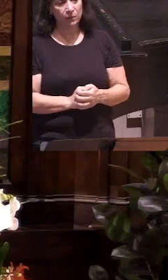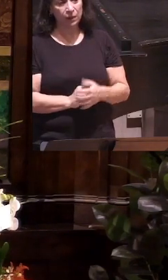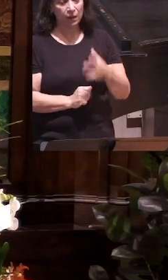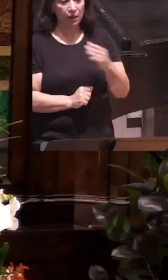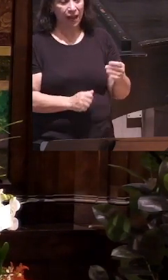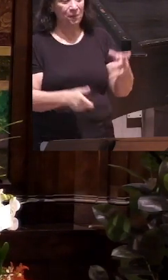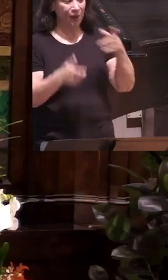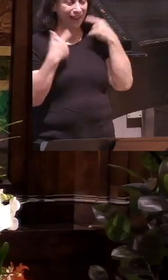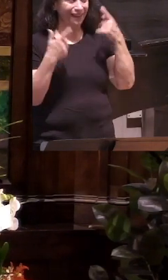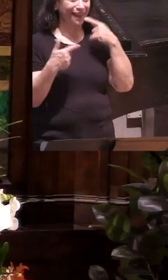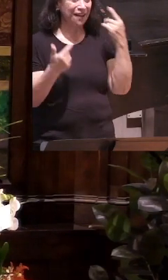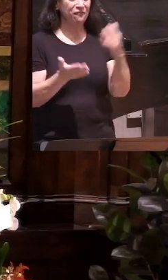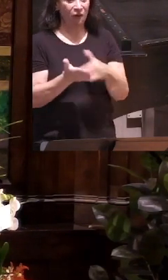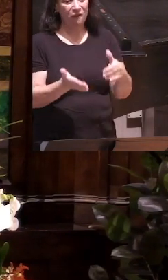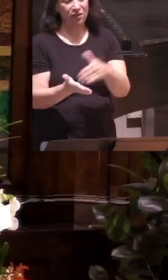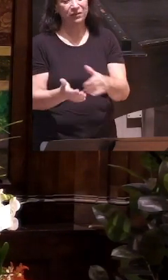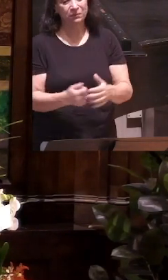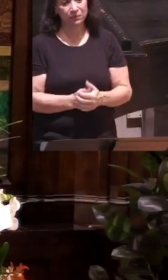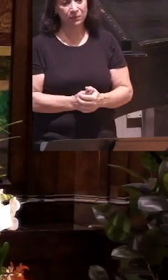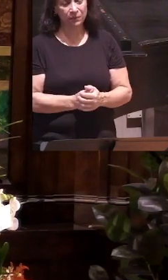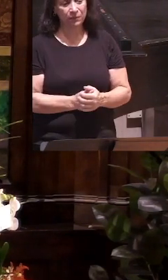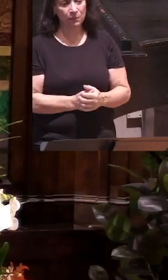and we laughed often.